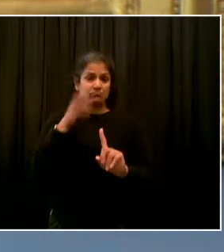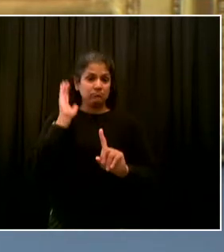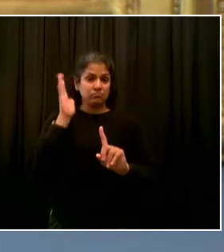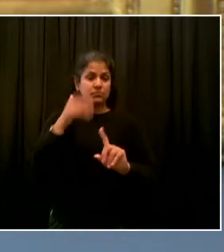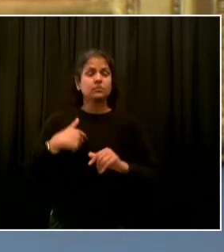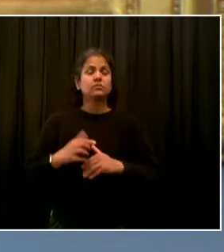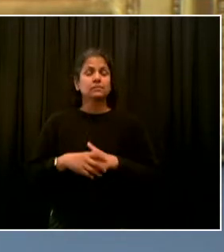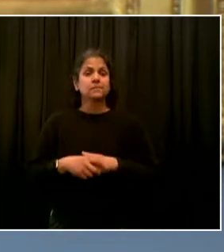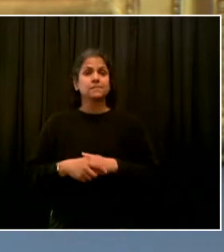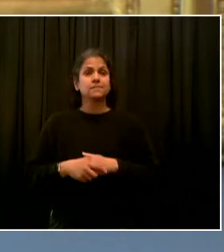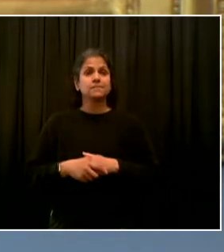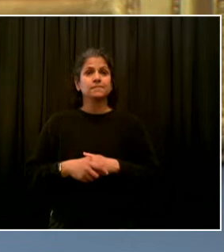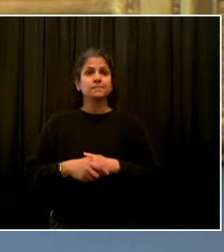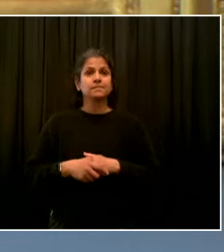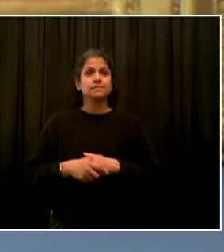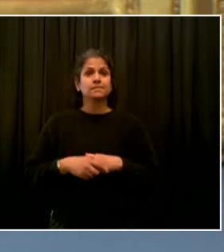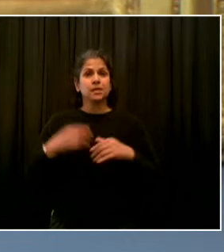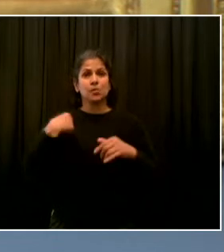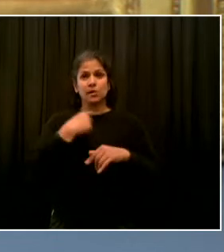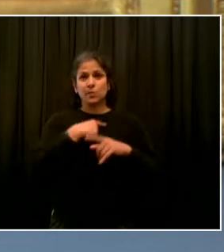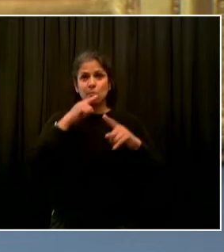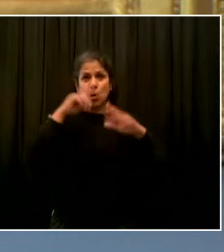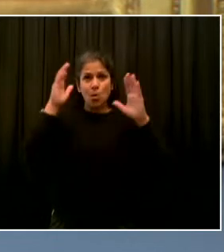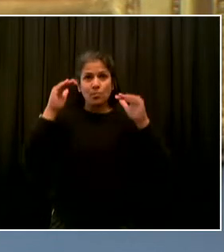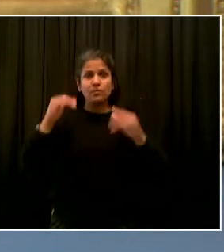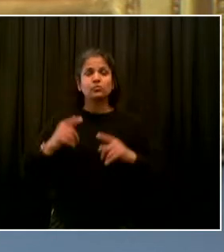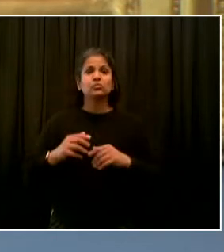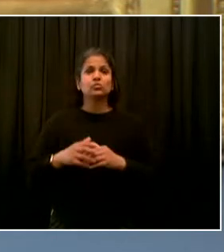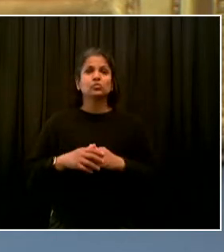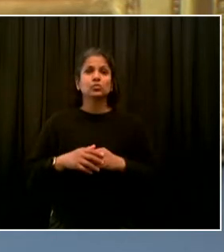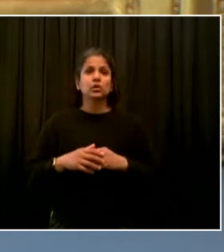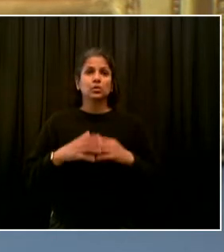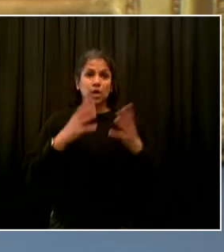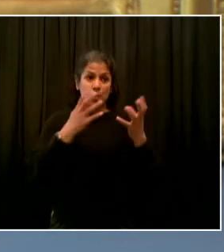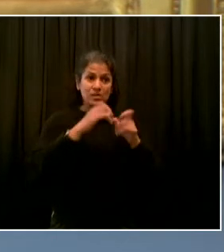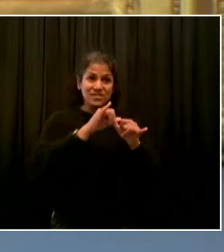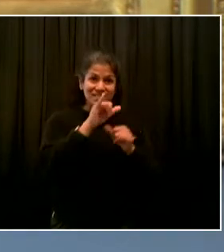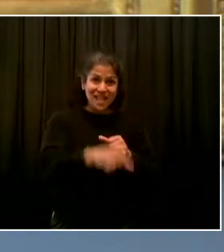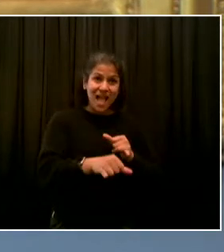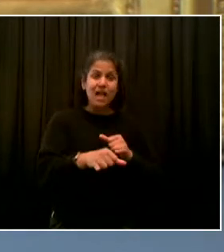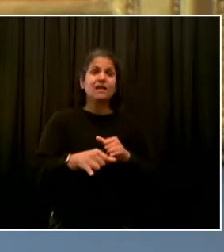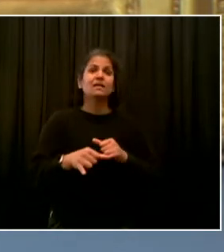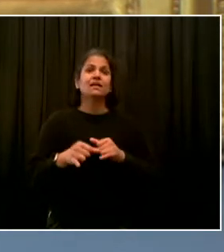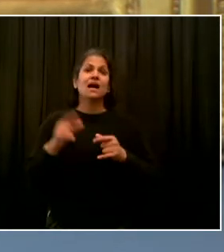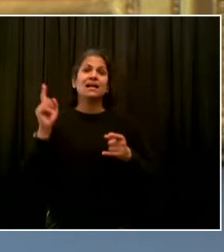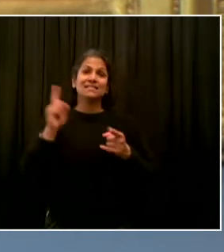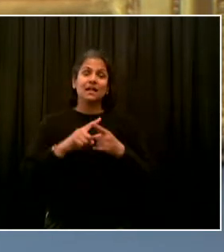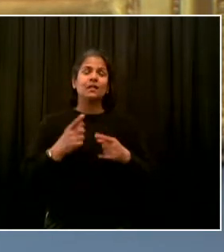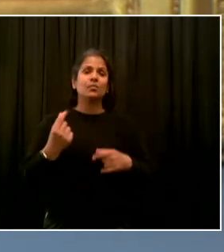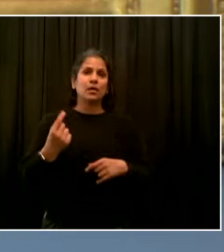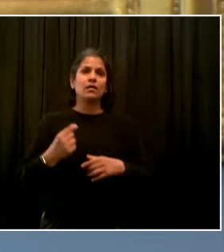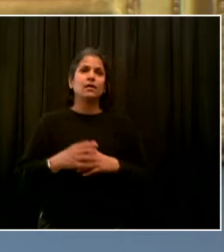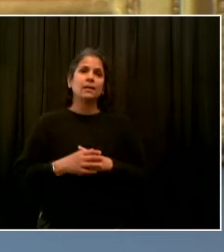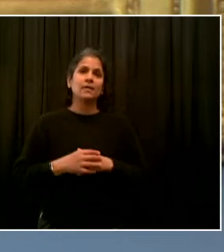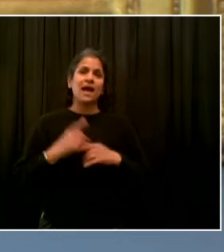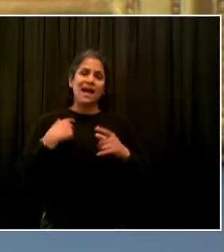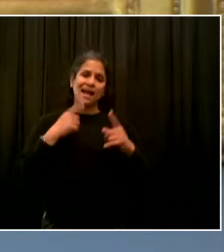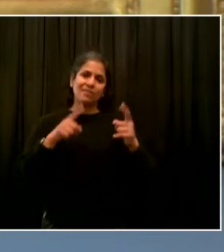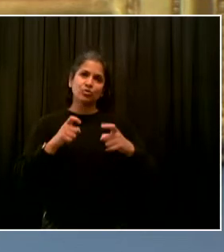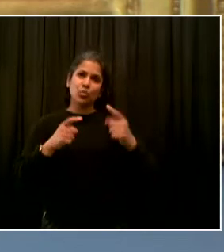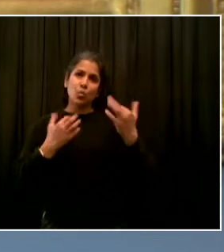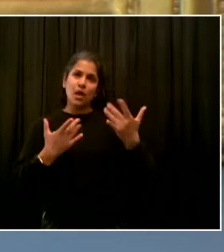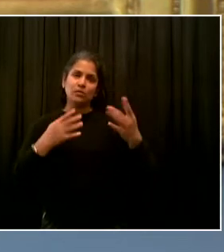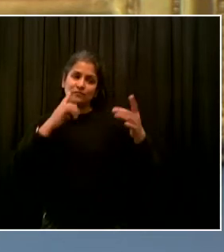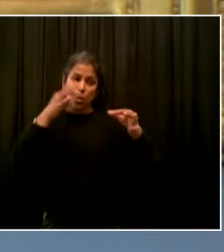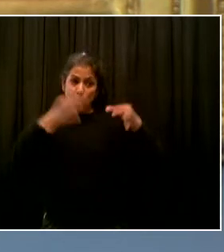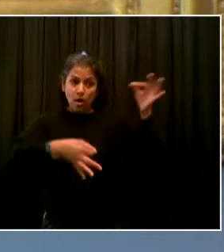Well, we're hoping that we win the stay. And until then, we are in the hands of our judicial system that I think is the best